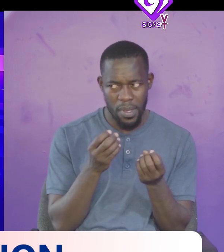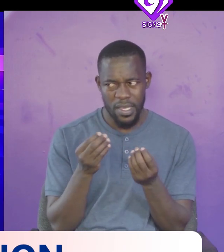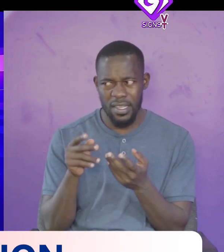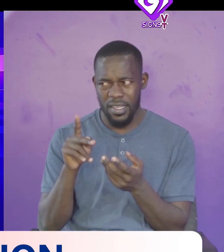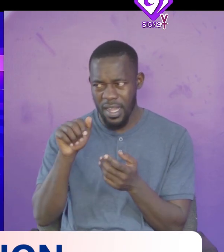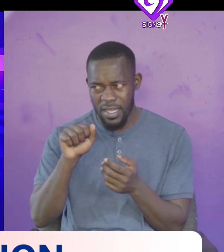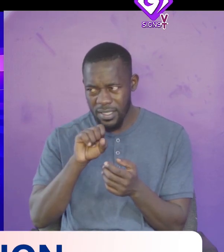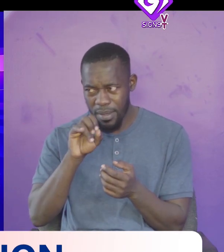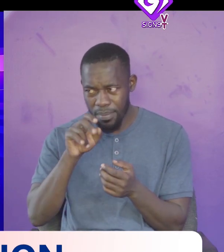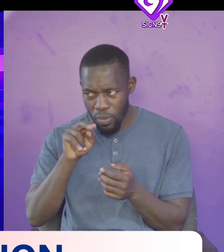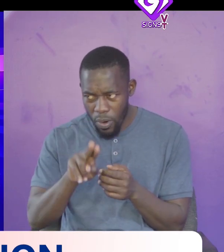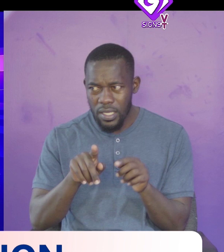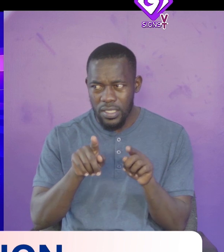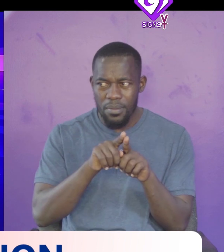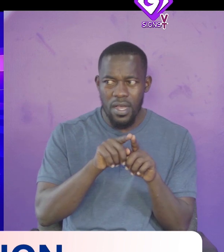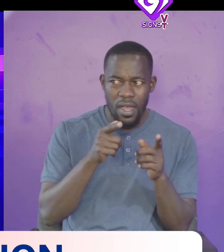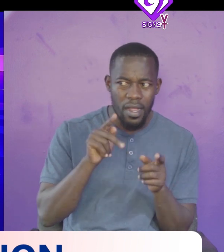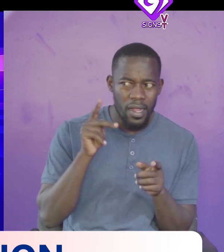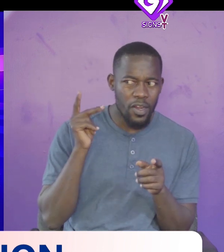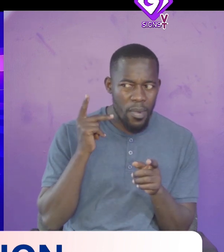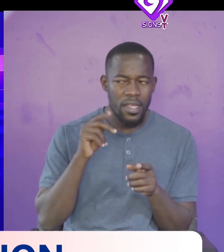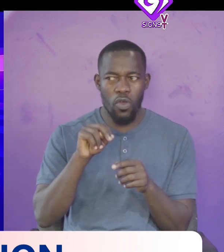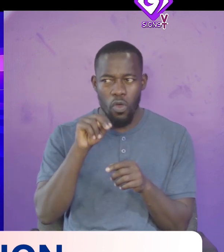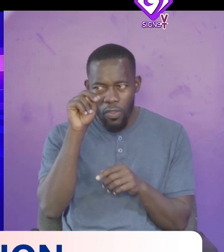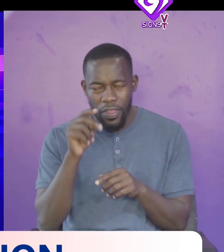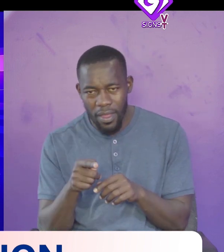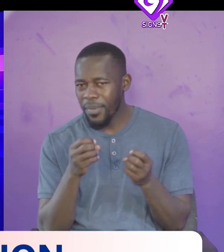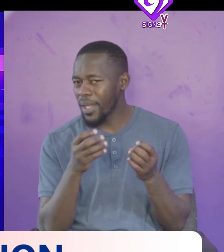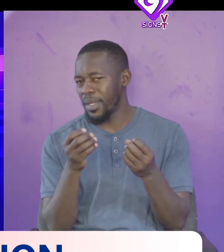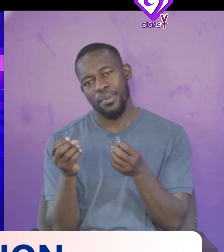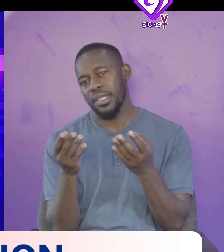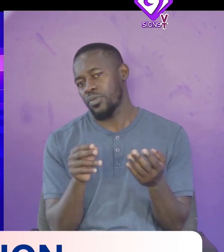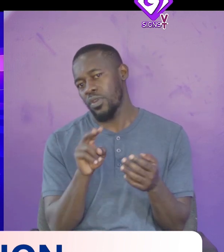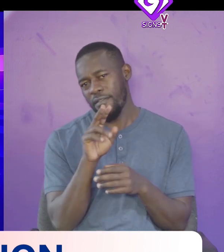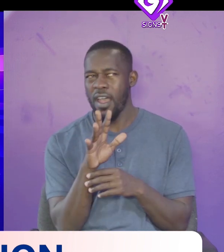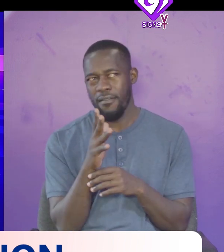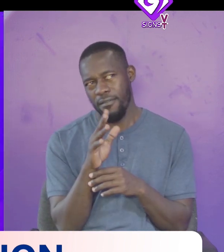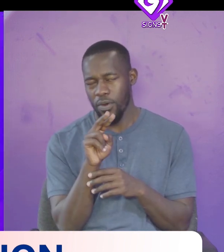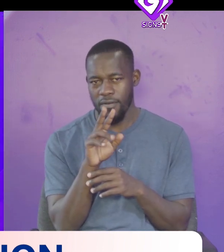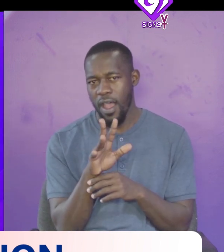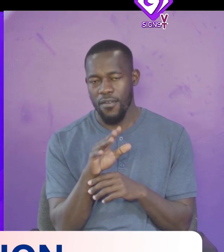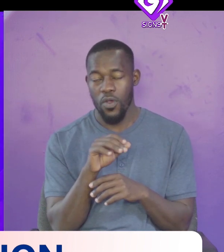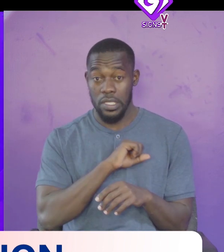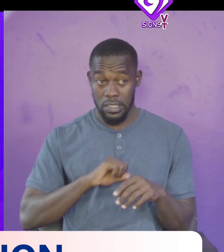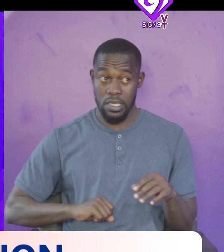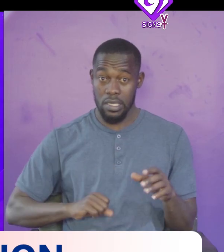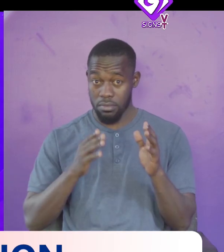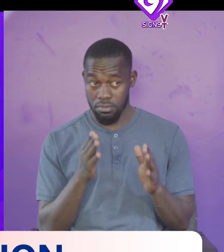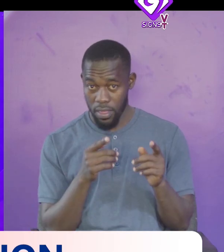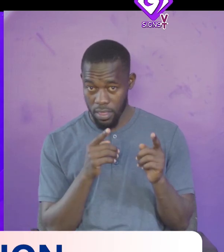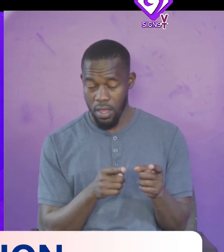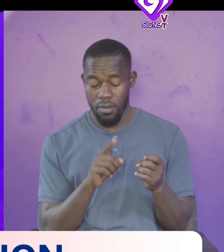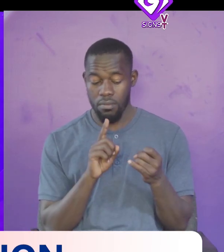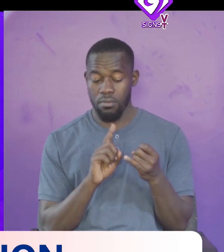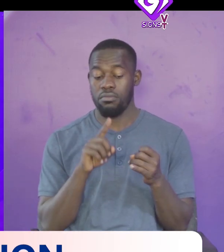I know Kariobangi North. Magarini. So there is MCAs, there is Senate, there is 1 Senate, there is Malava.